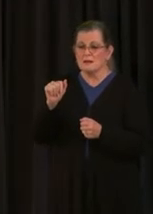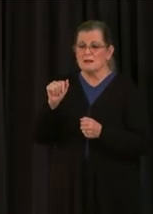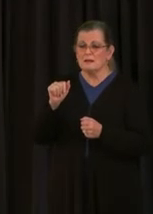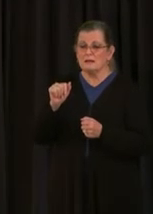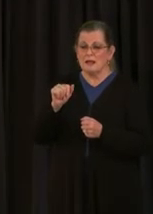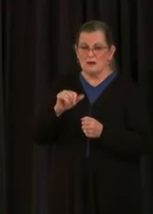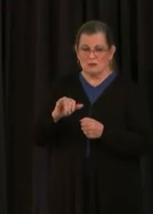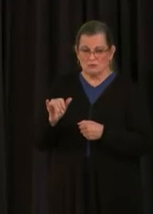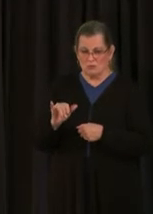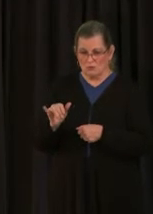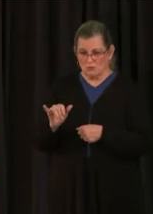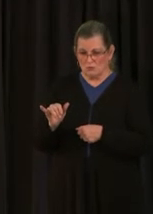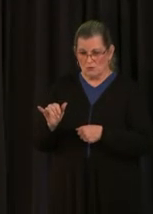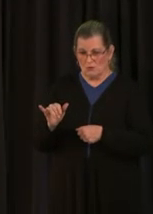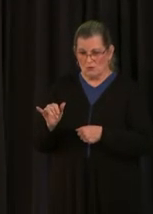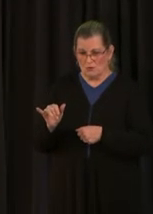basis.